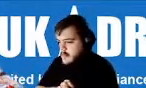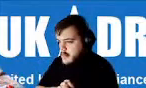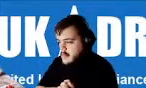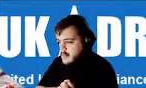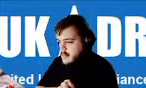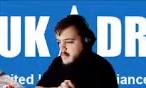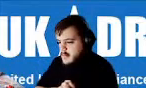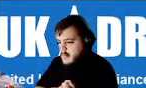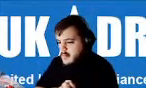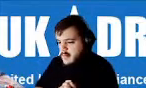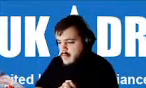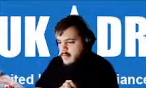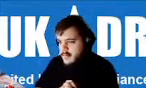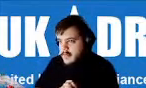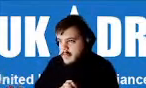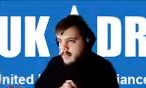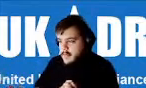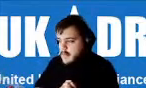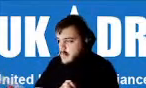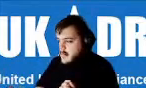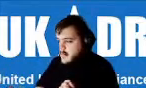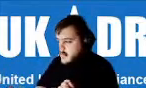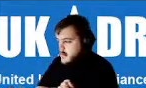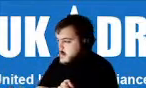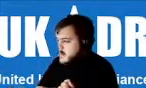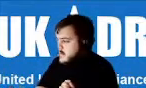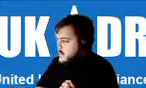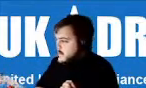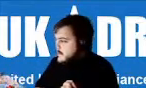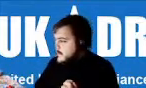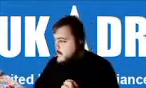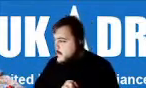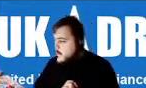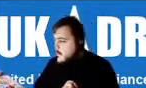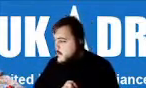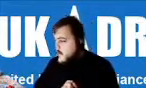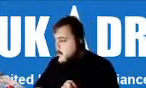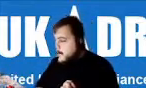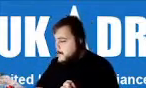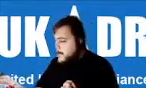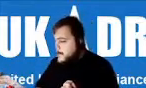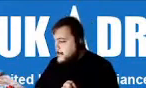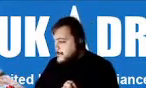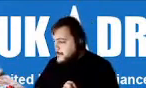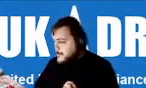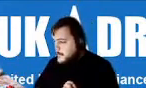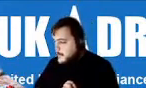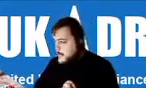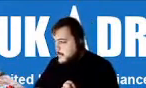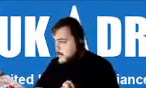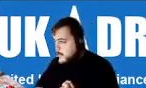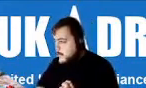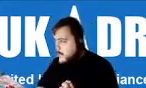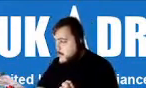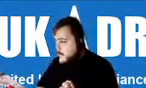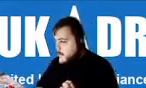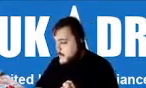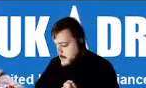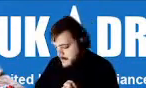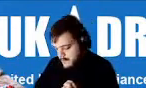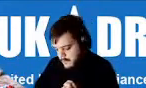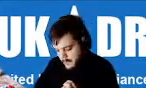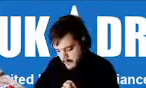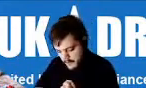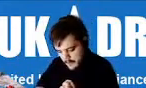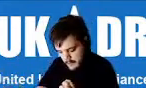For the UK government, research funders and practical actors, UKADR is an advocate for UK science. It's